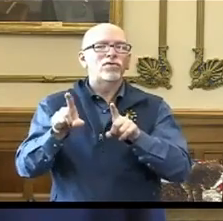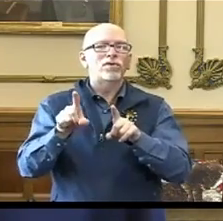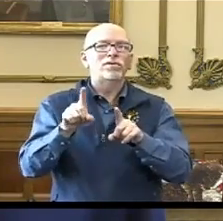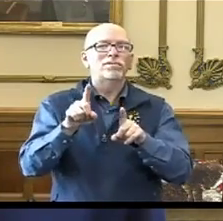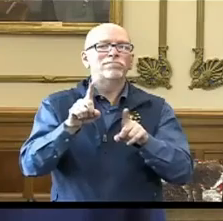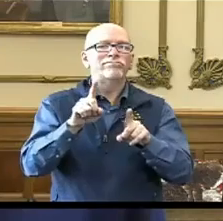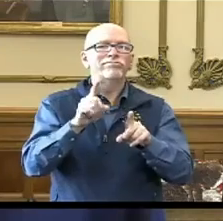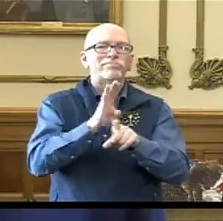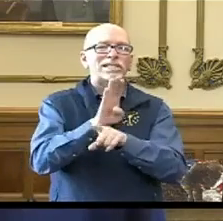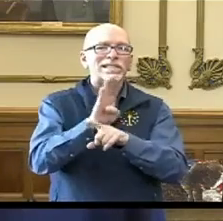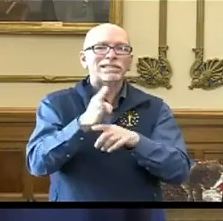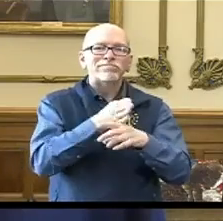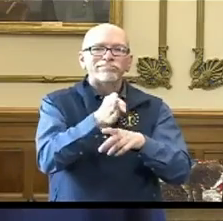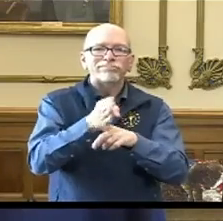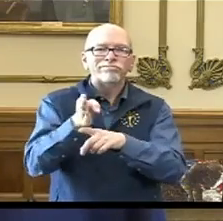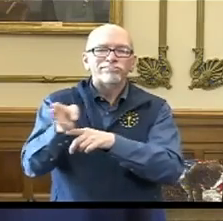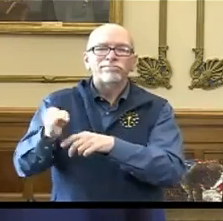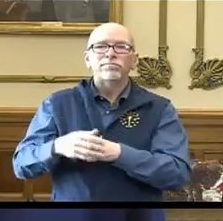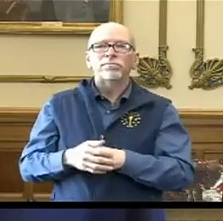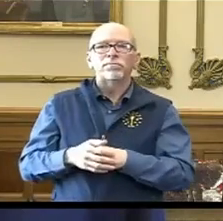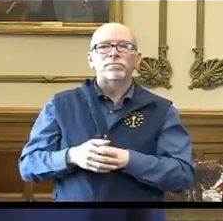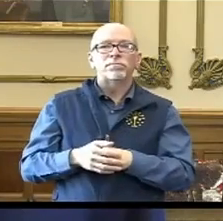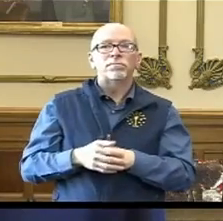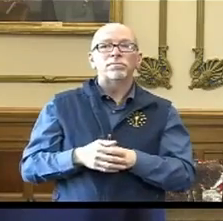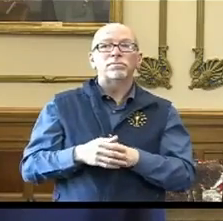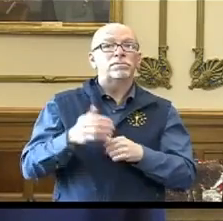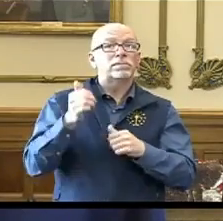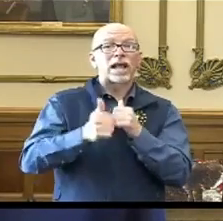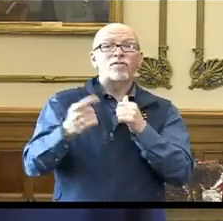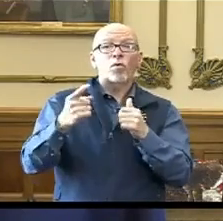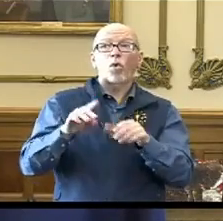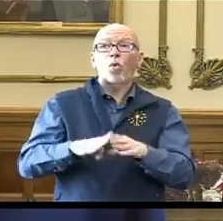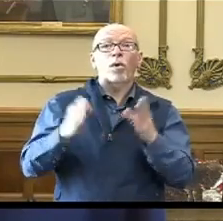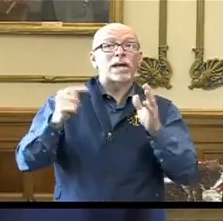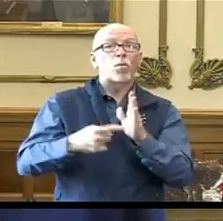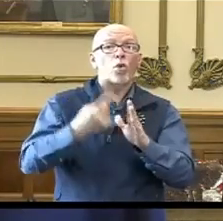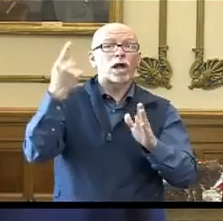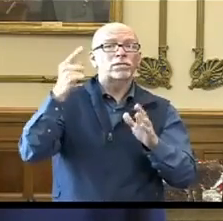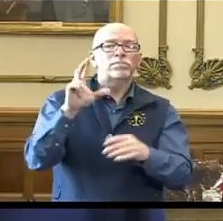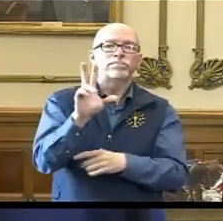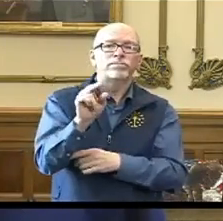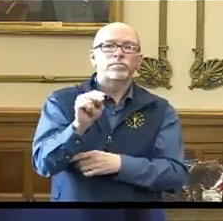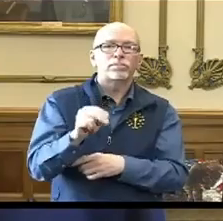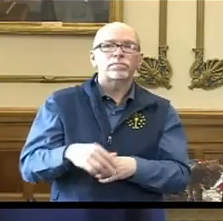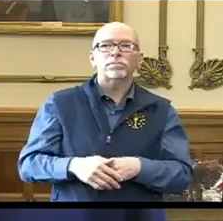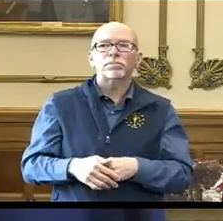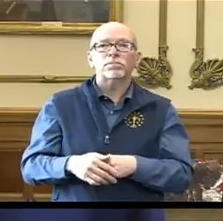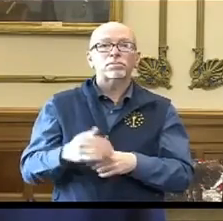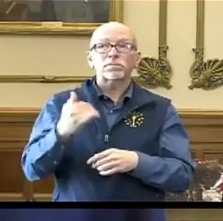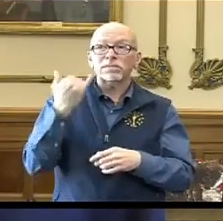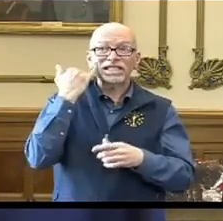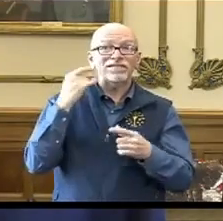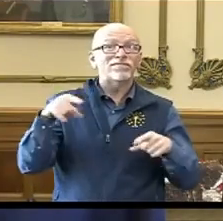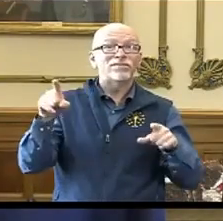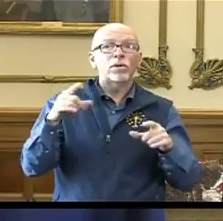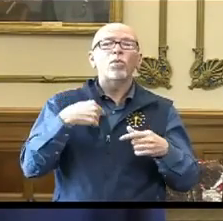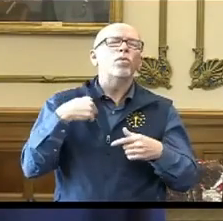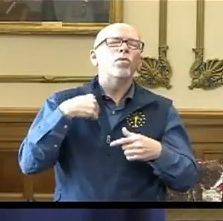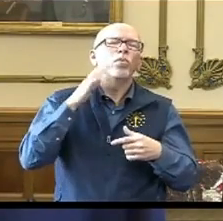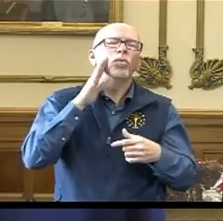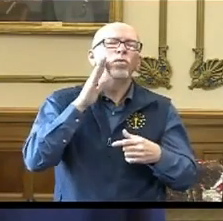various sectors. Everyone will not go all at once if anyone does, and I suspect we